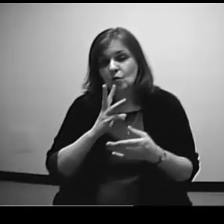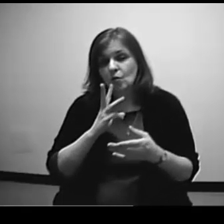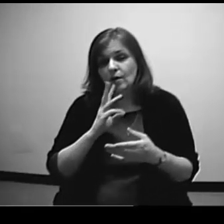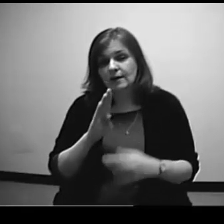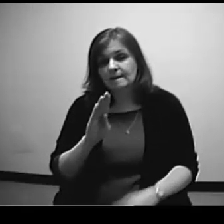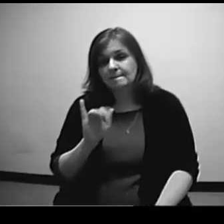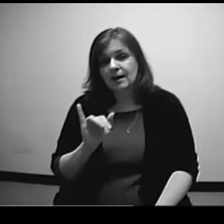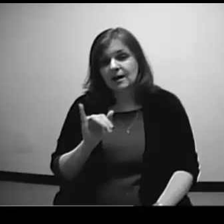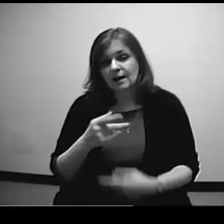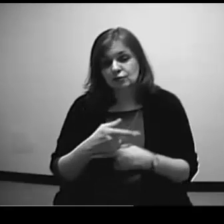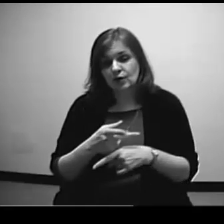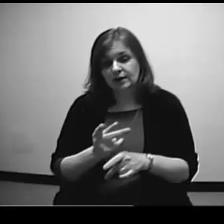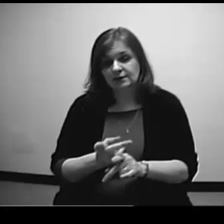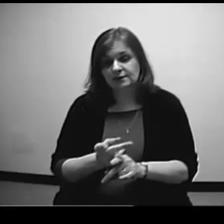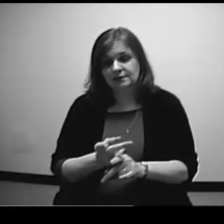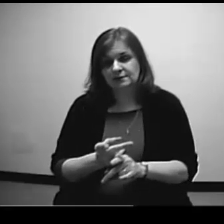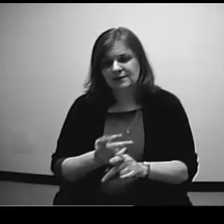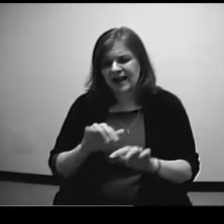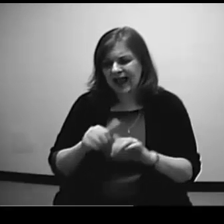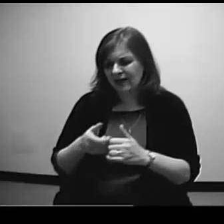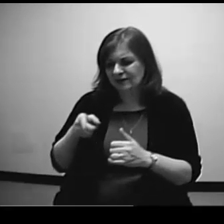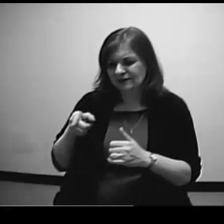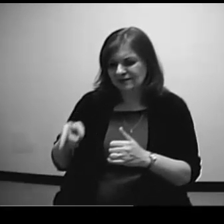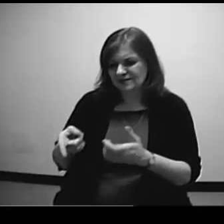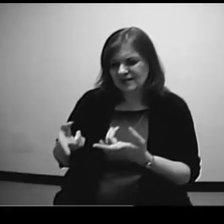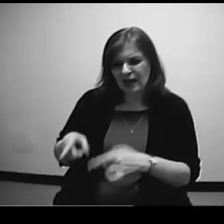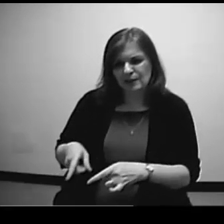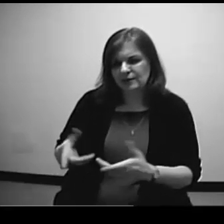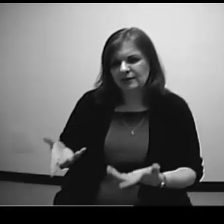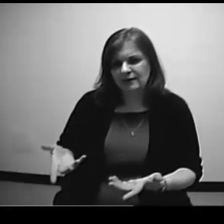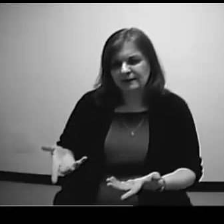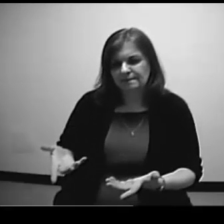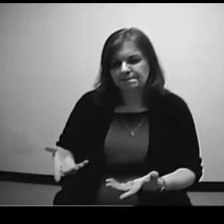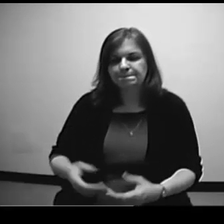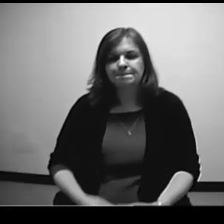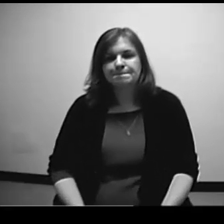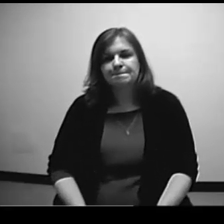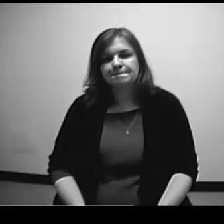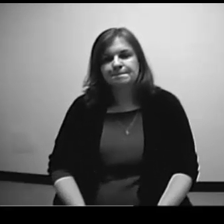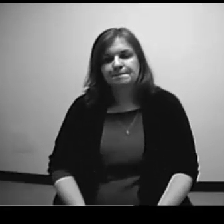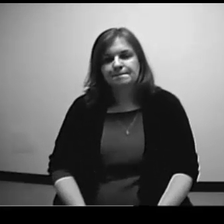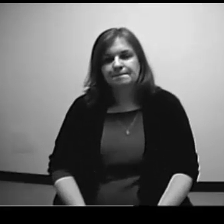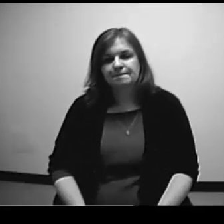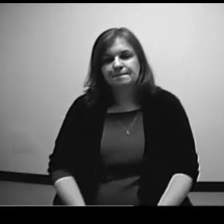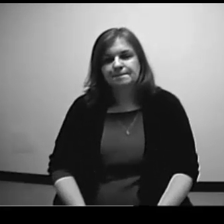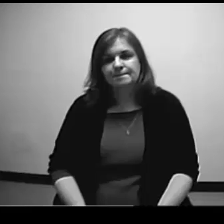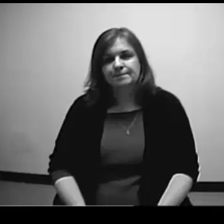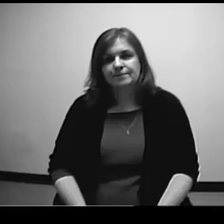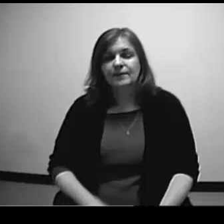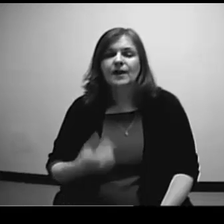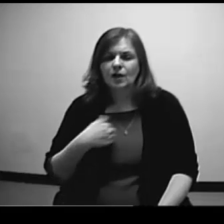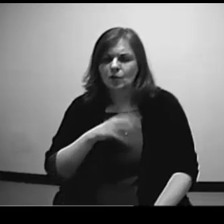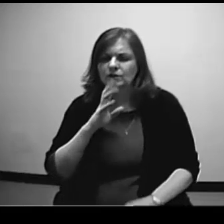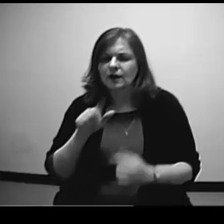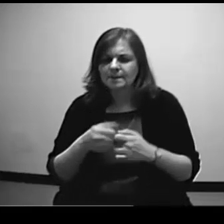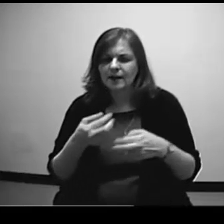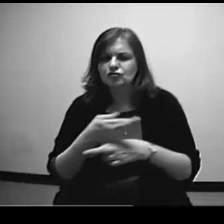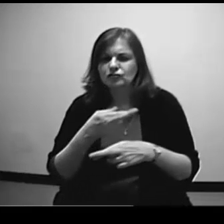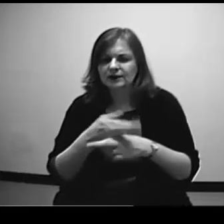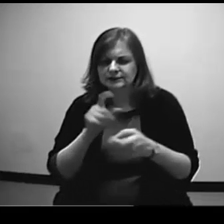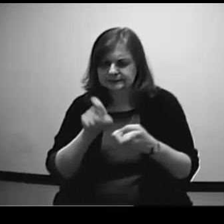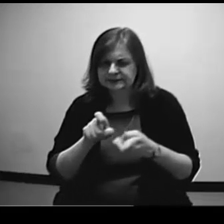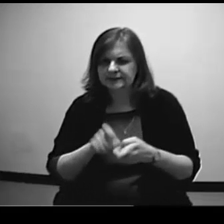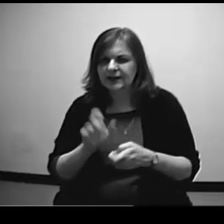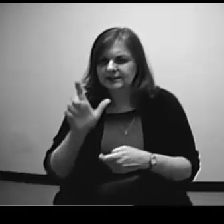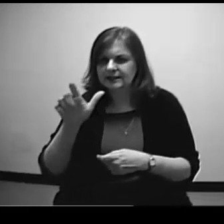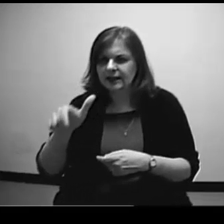have some byproduct of water as well. How do we get to this point? Well, if you're going to go through the reaction